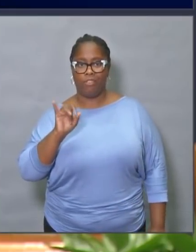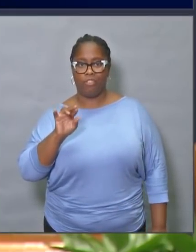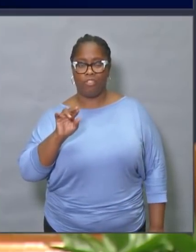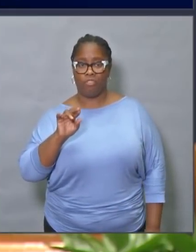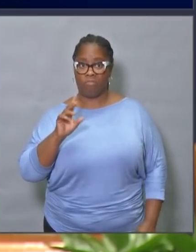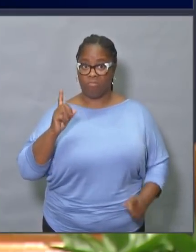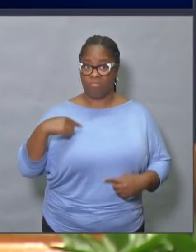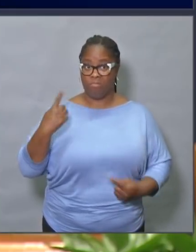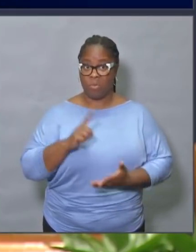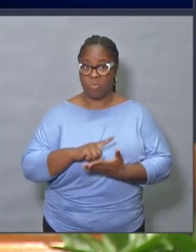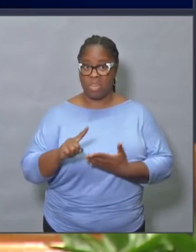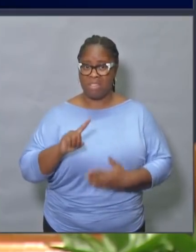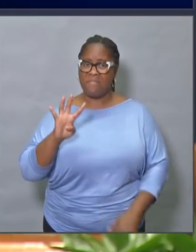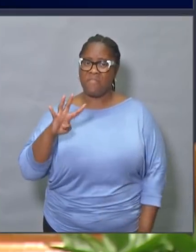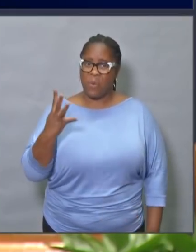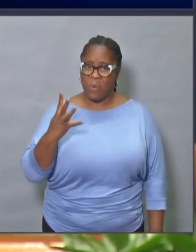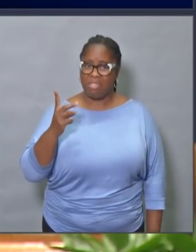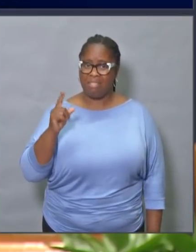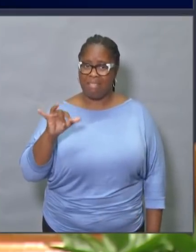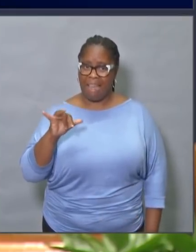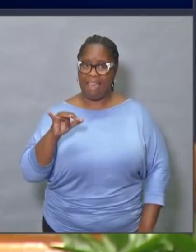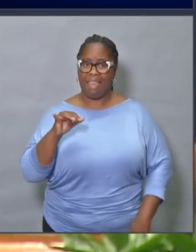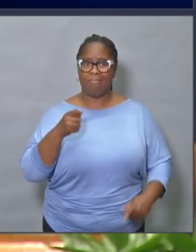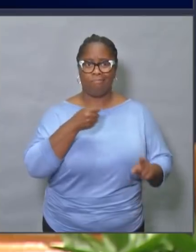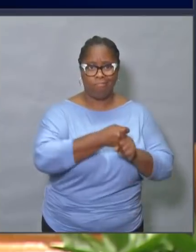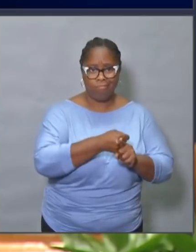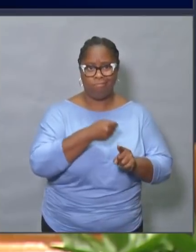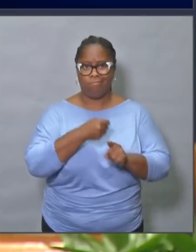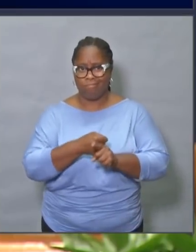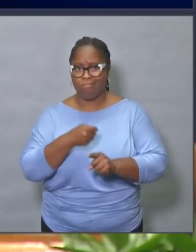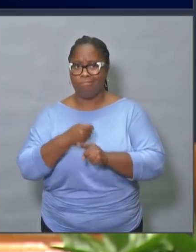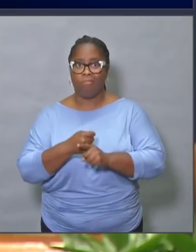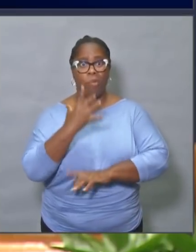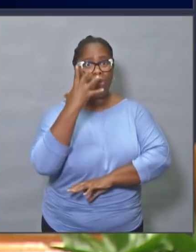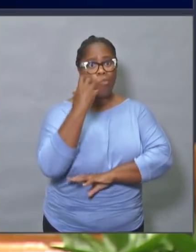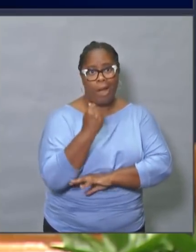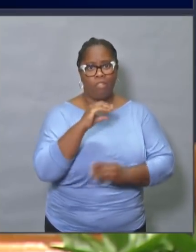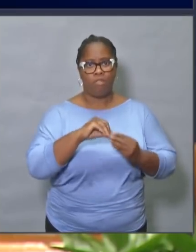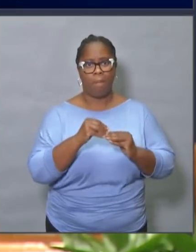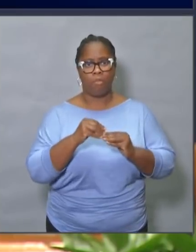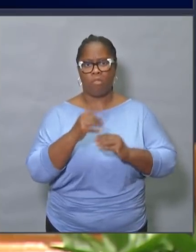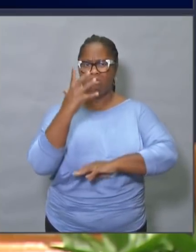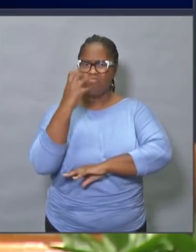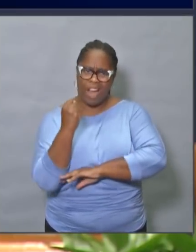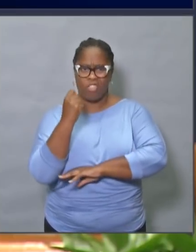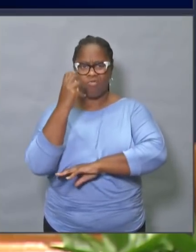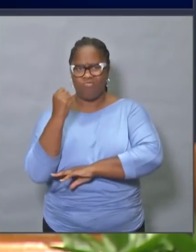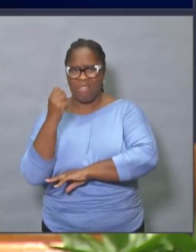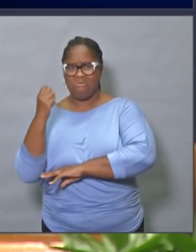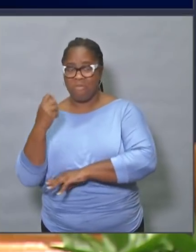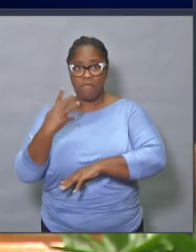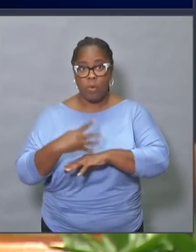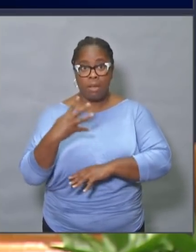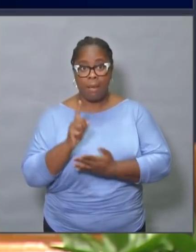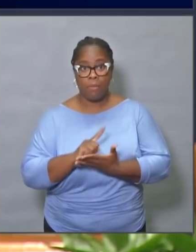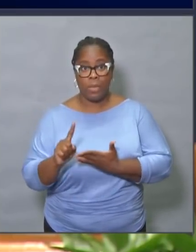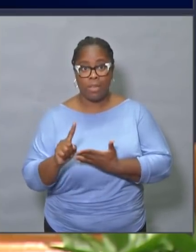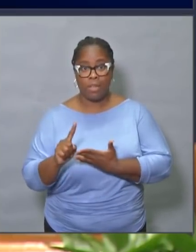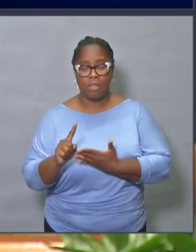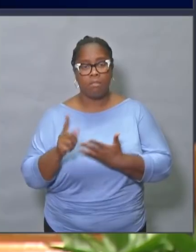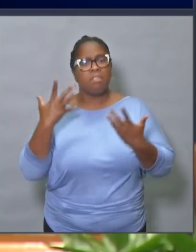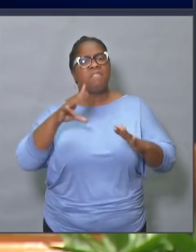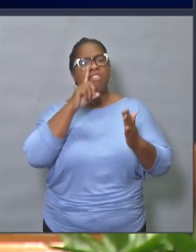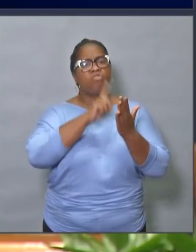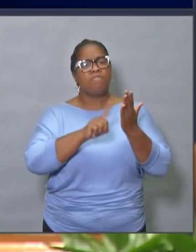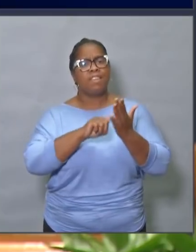the past week that we've reported the highest number of patients being in the hospital. We've investigated a total of